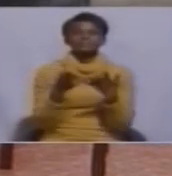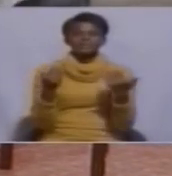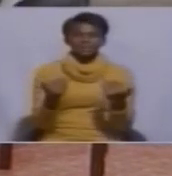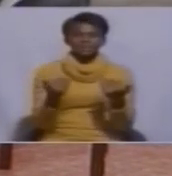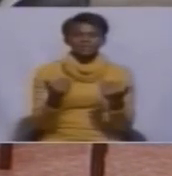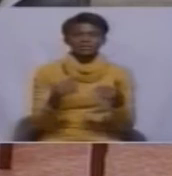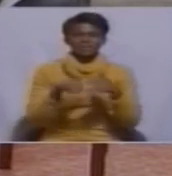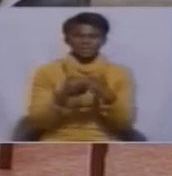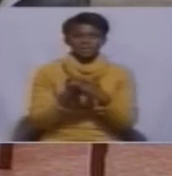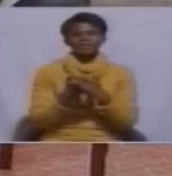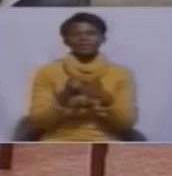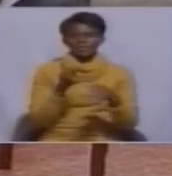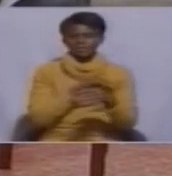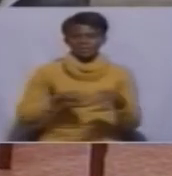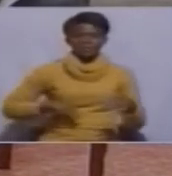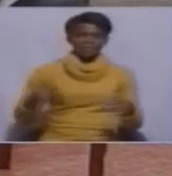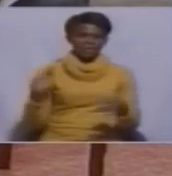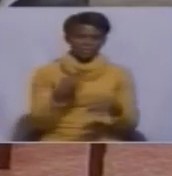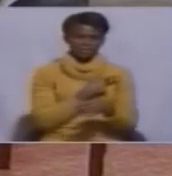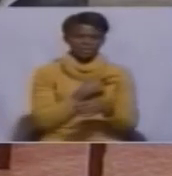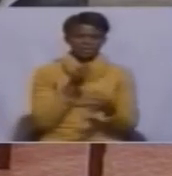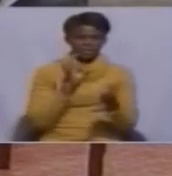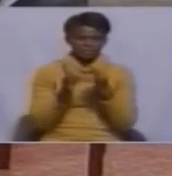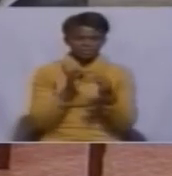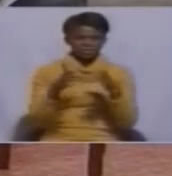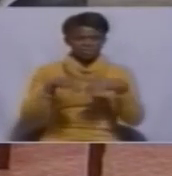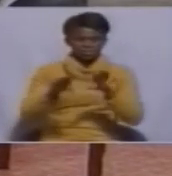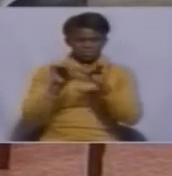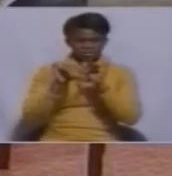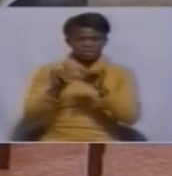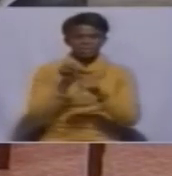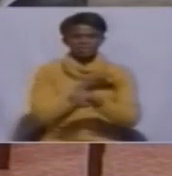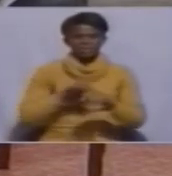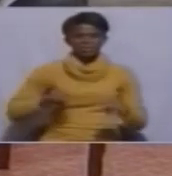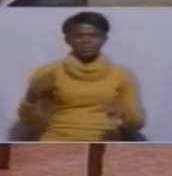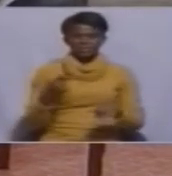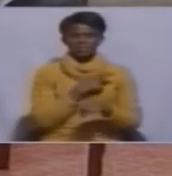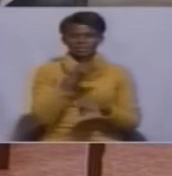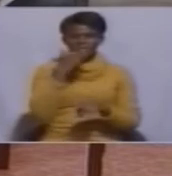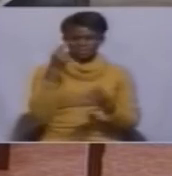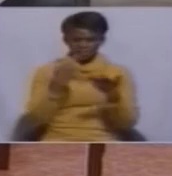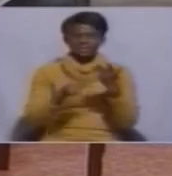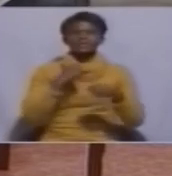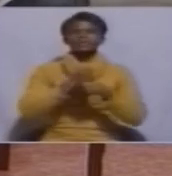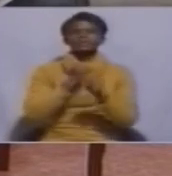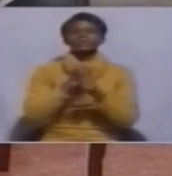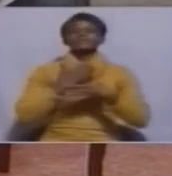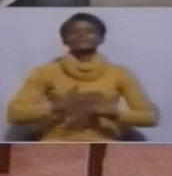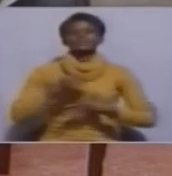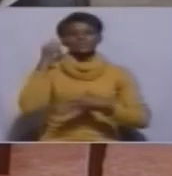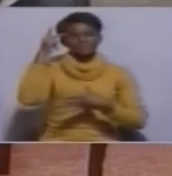by implication, it means that members of parliament will be, if they want to remain MPs, they will have to make peace with their political